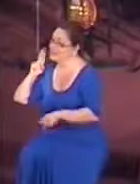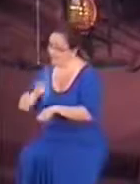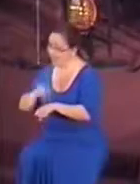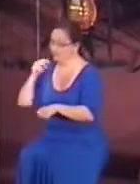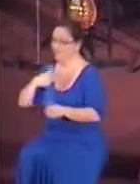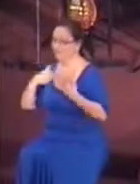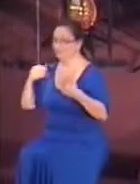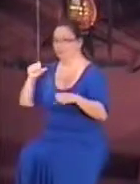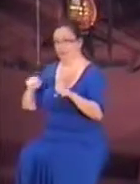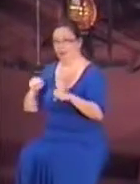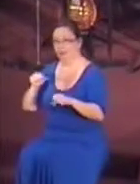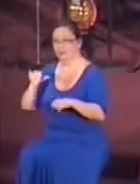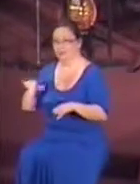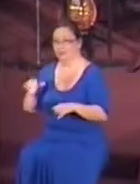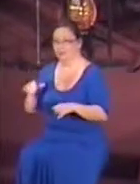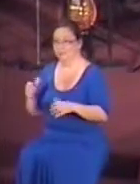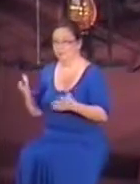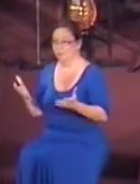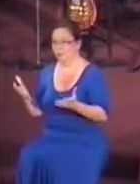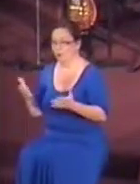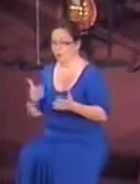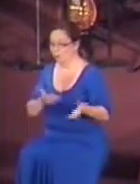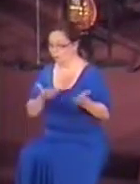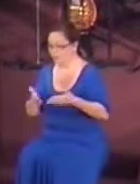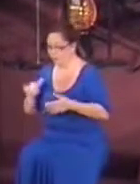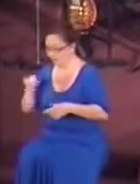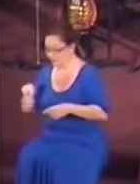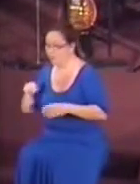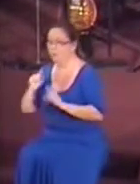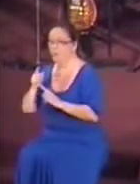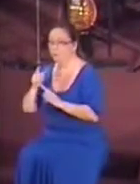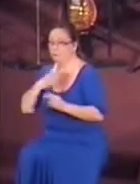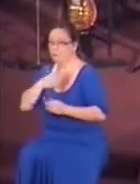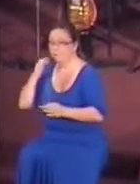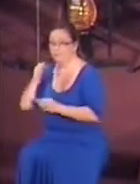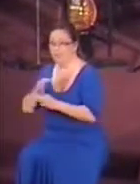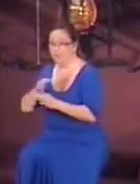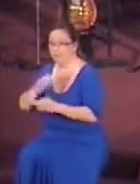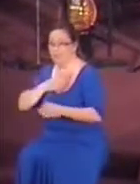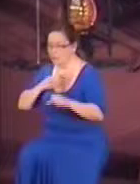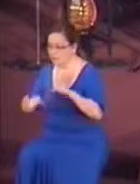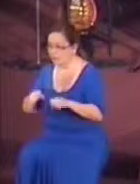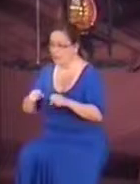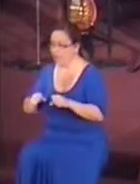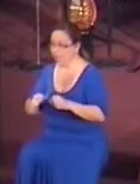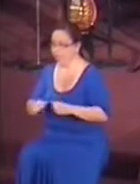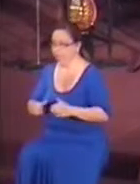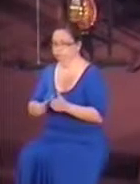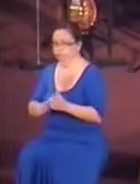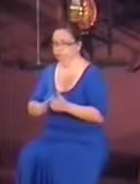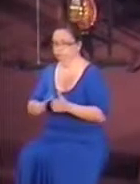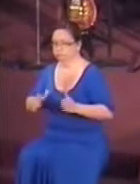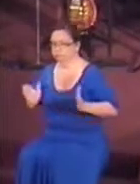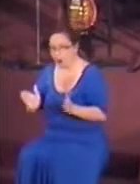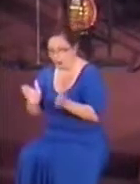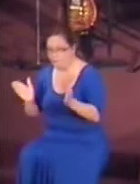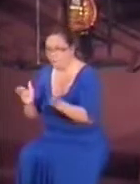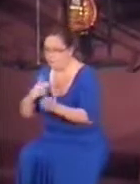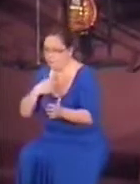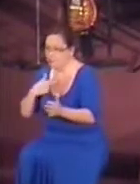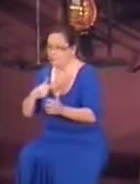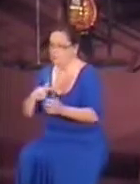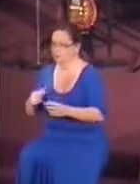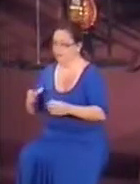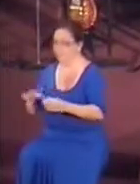doubts. That's what's brought me to this moment in my faith. You see, my doubt is a motivating and driving factor to discover